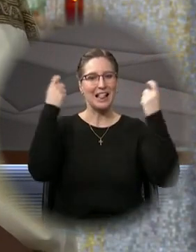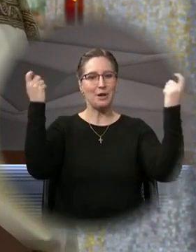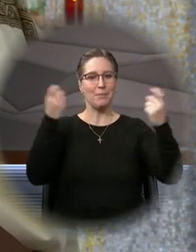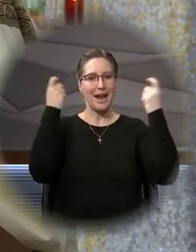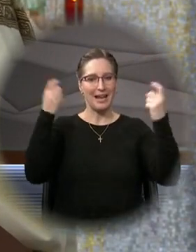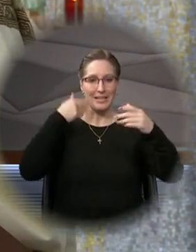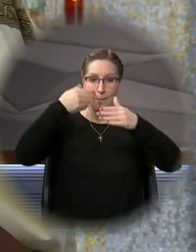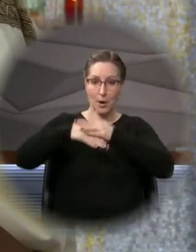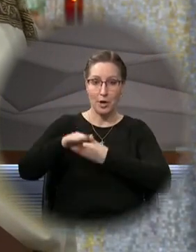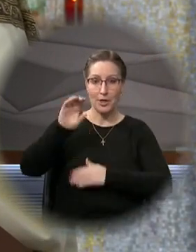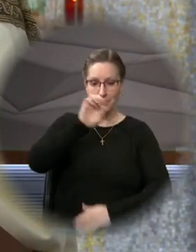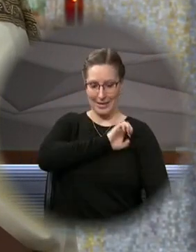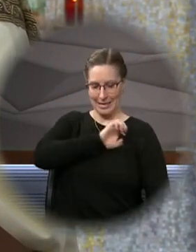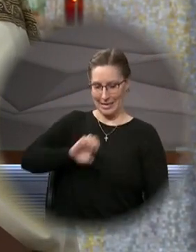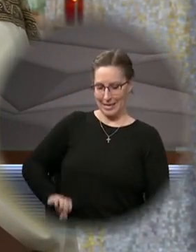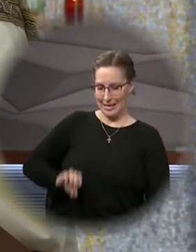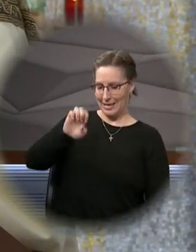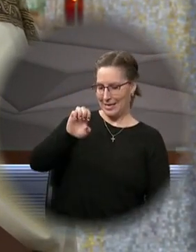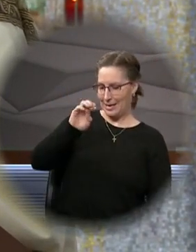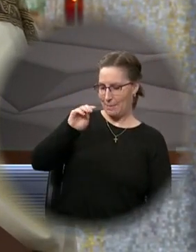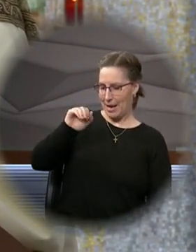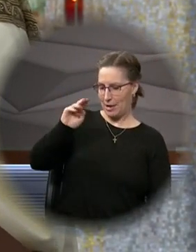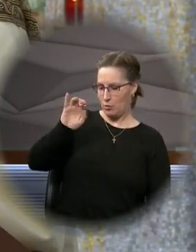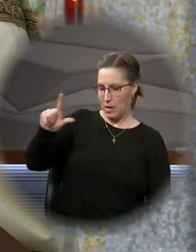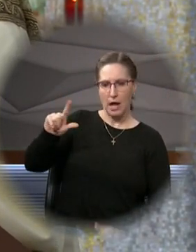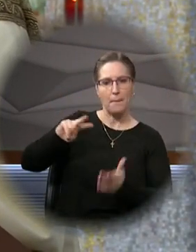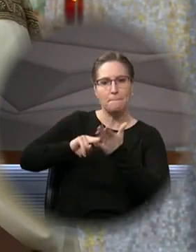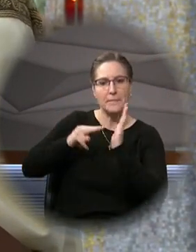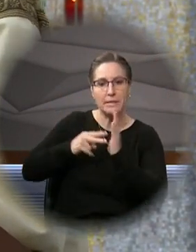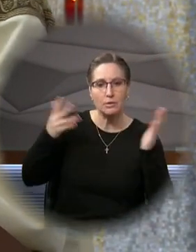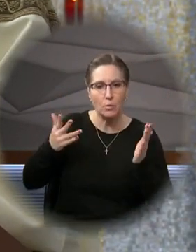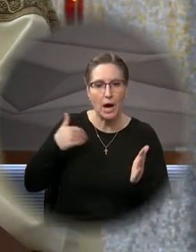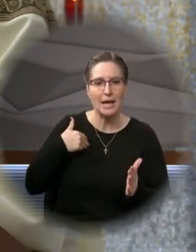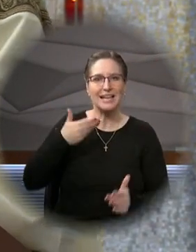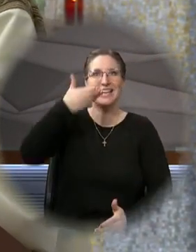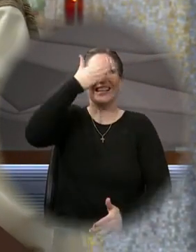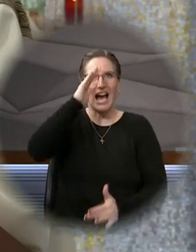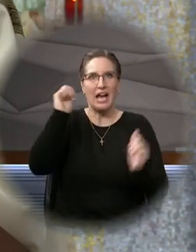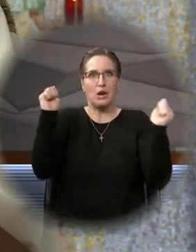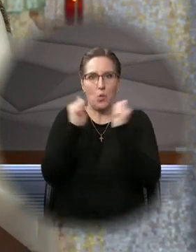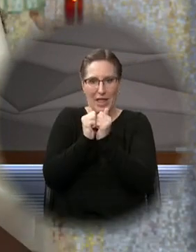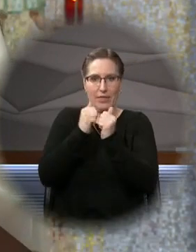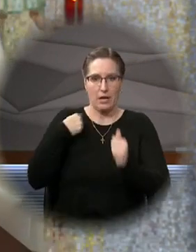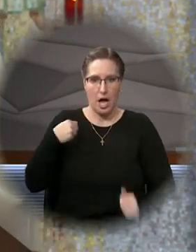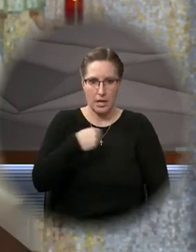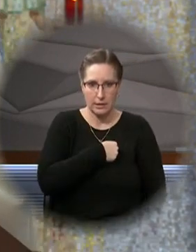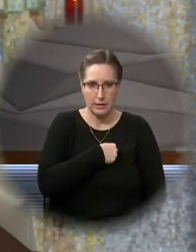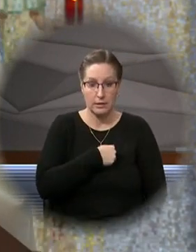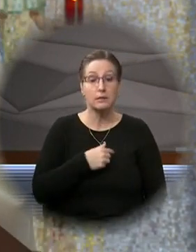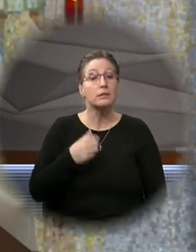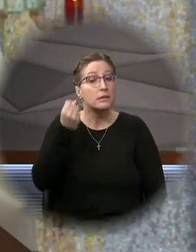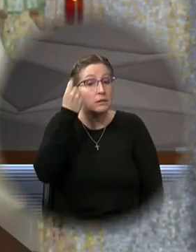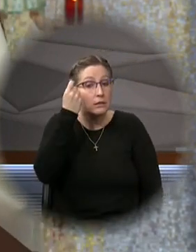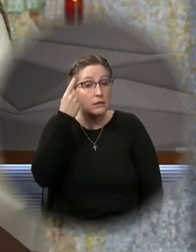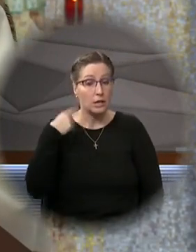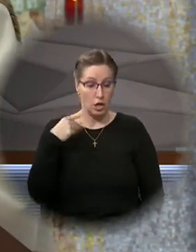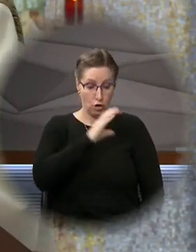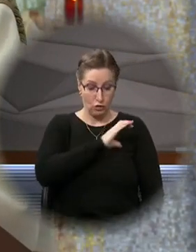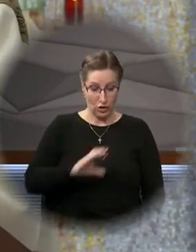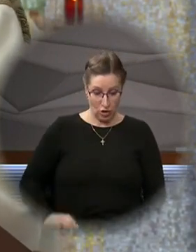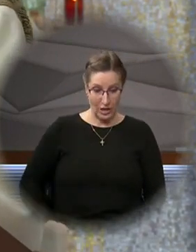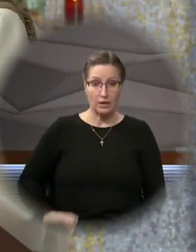of Emmanuel, God with us. Christianity is the only world religion that